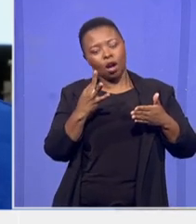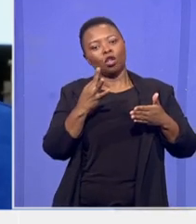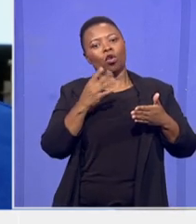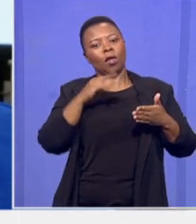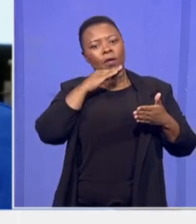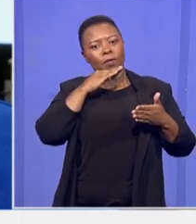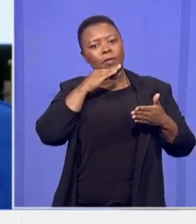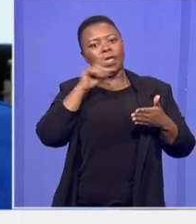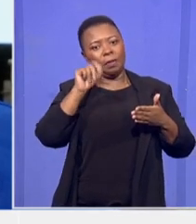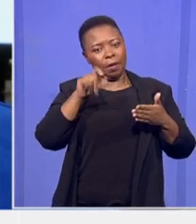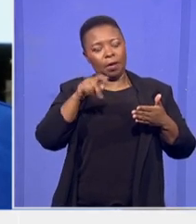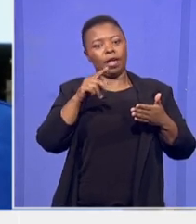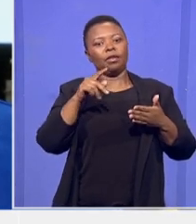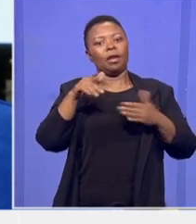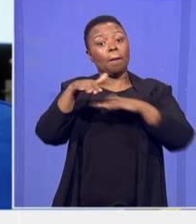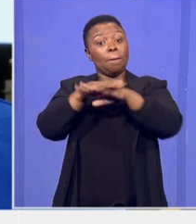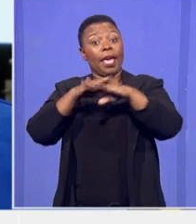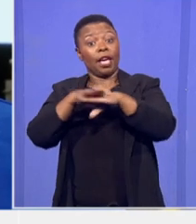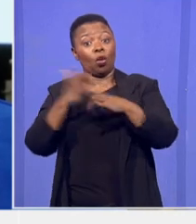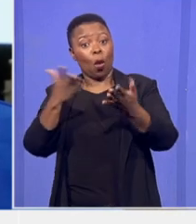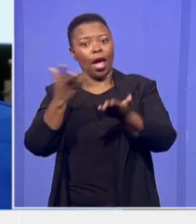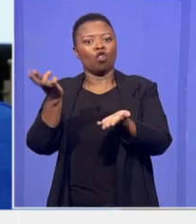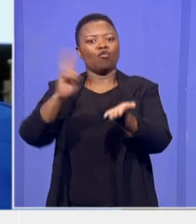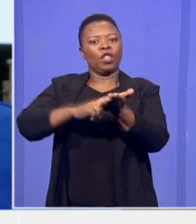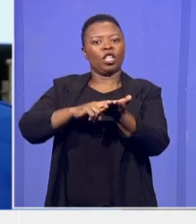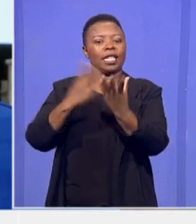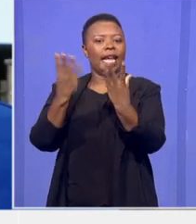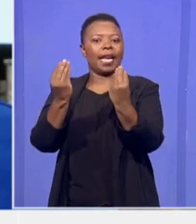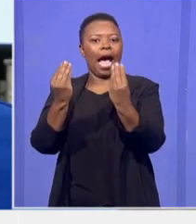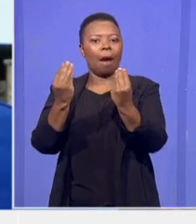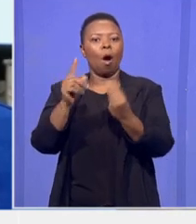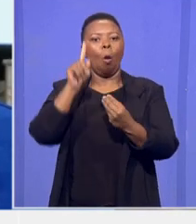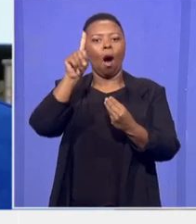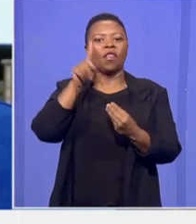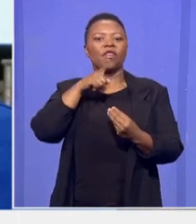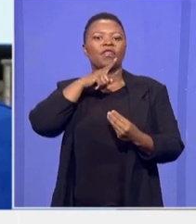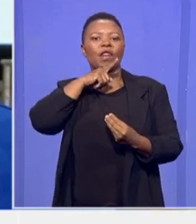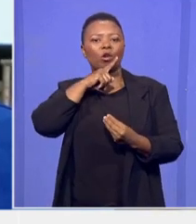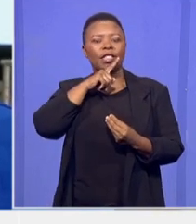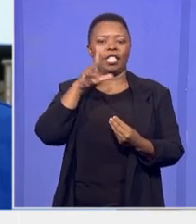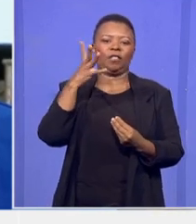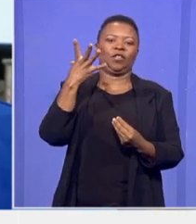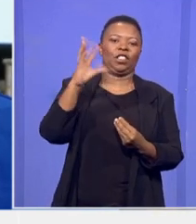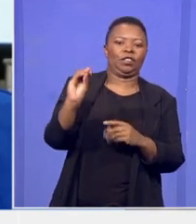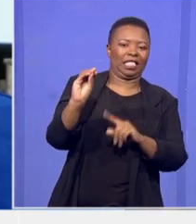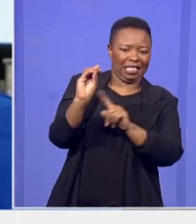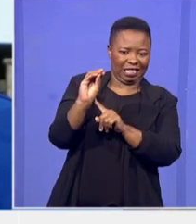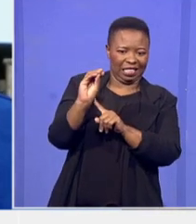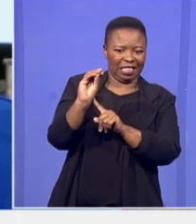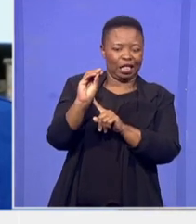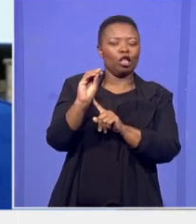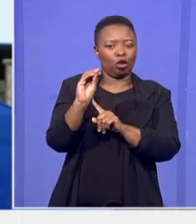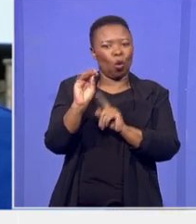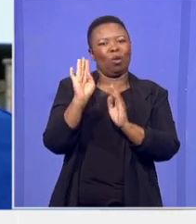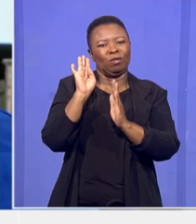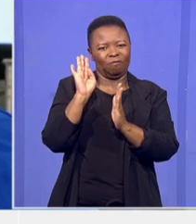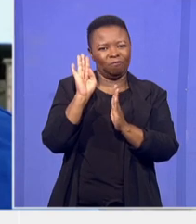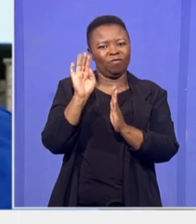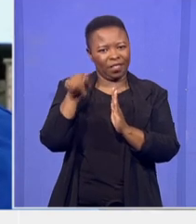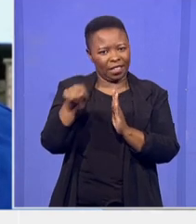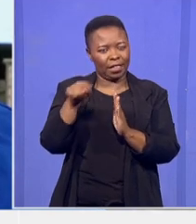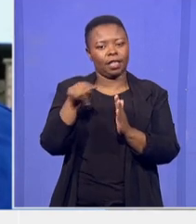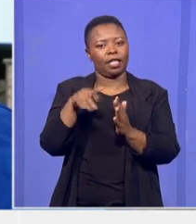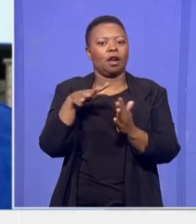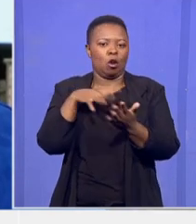based on the registration figures was about 1,150. So it was well short of